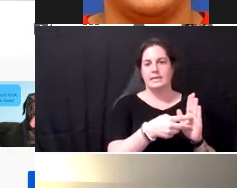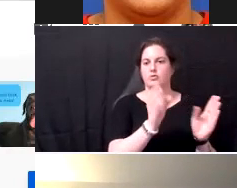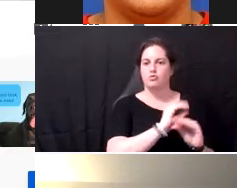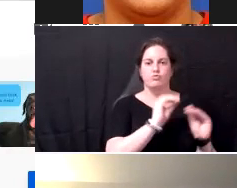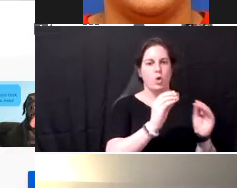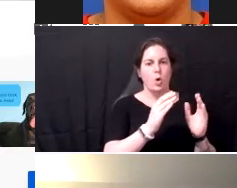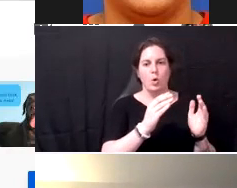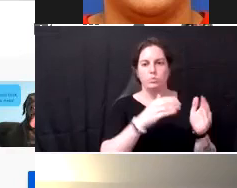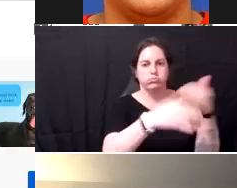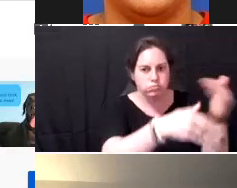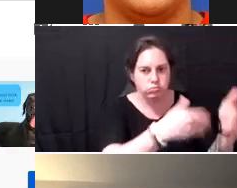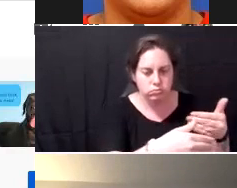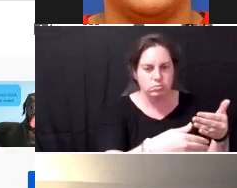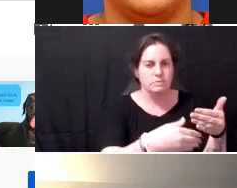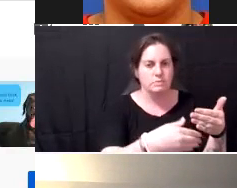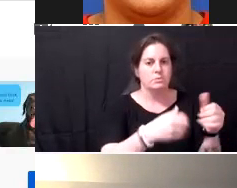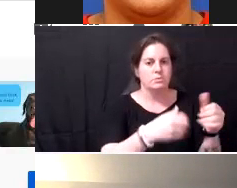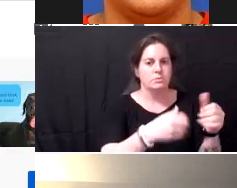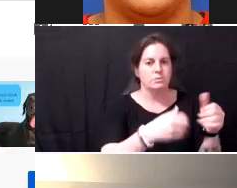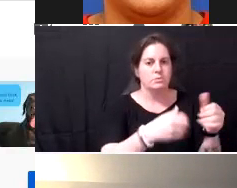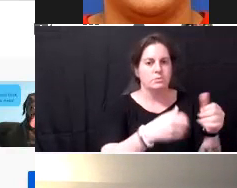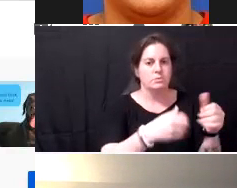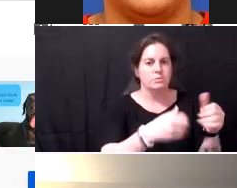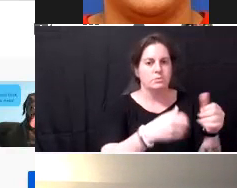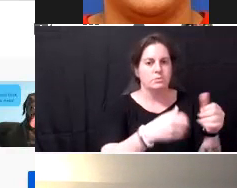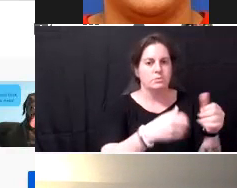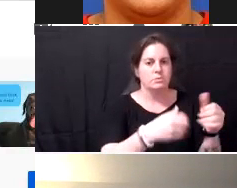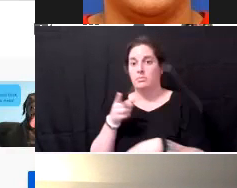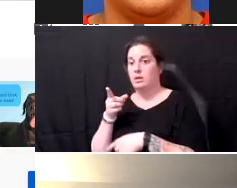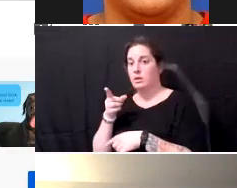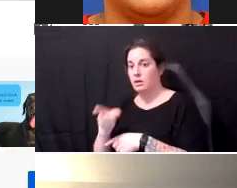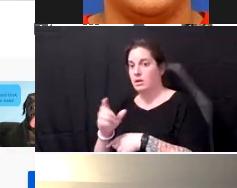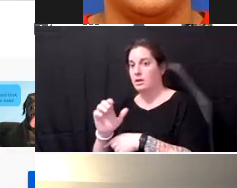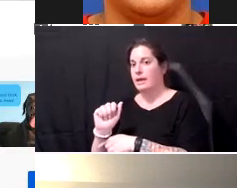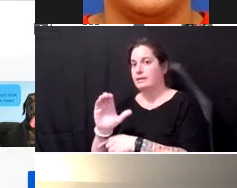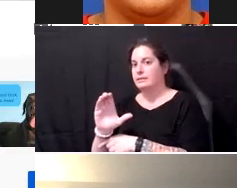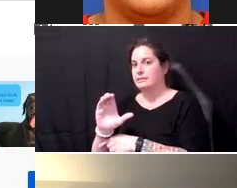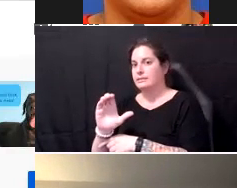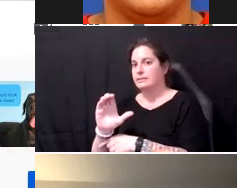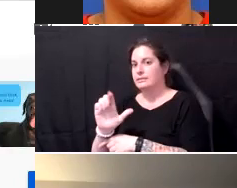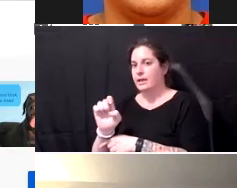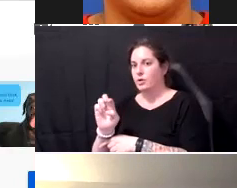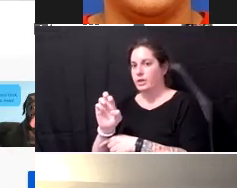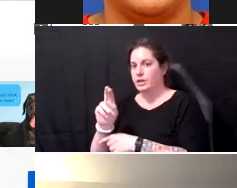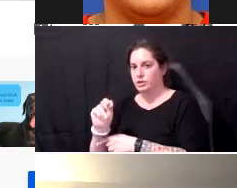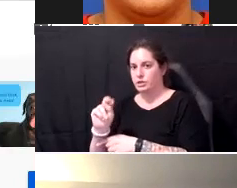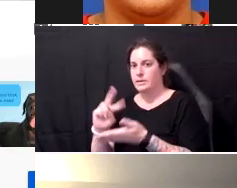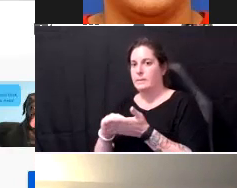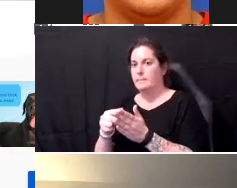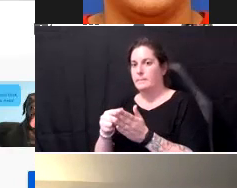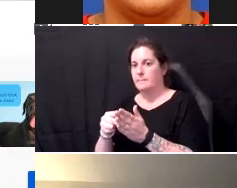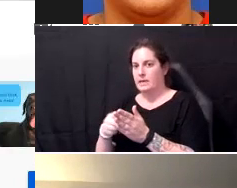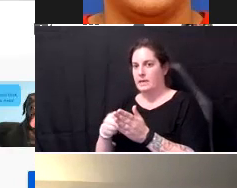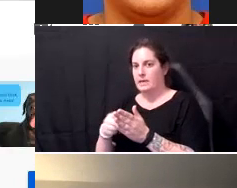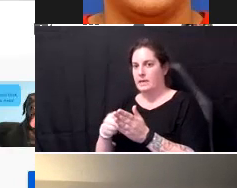acceleration means the velocity is changing uniformly with